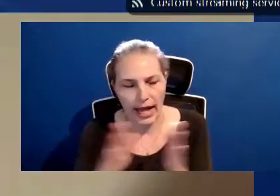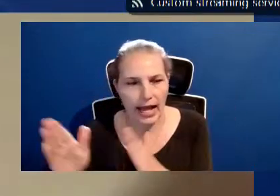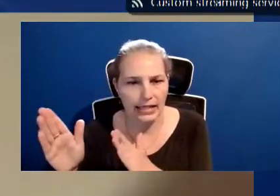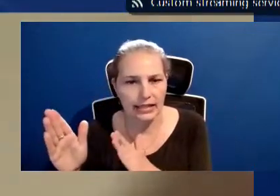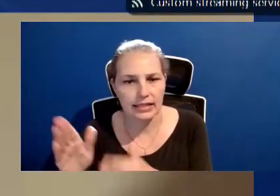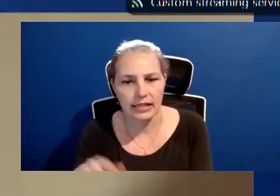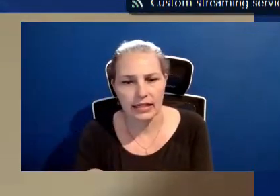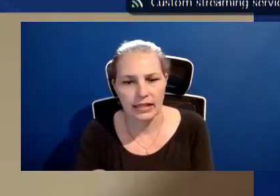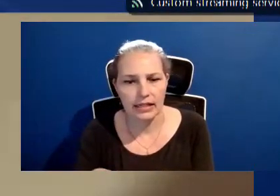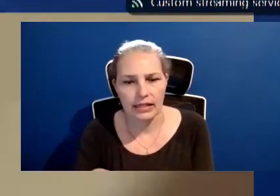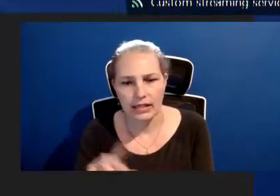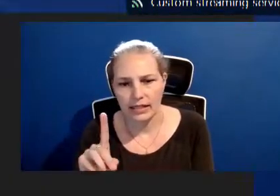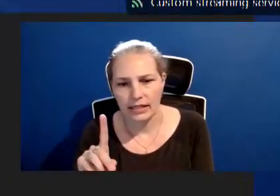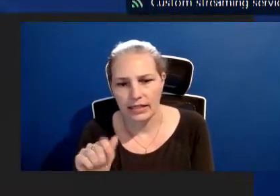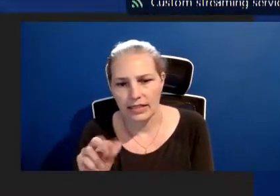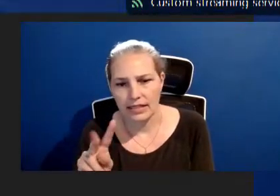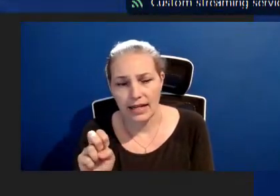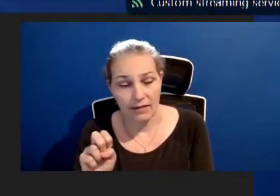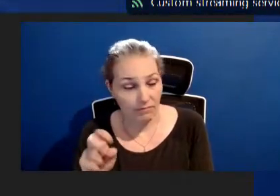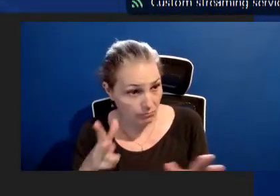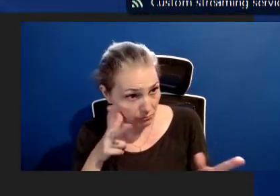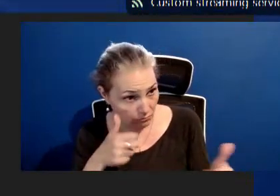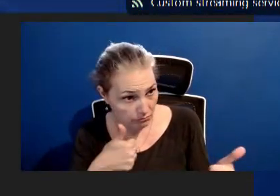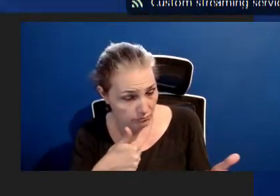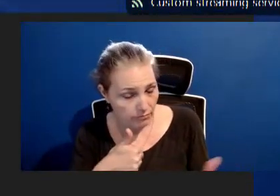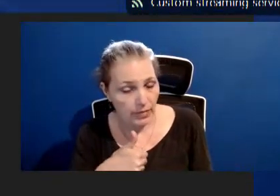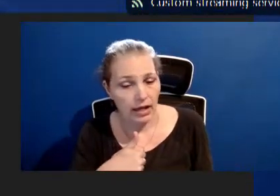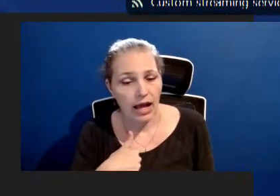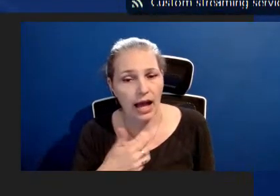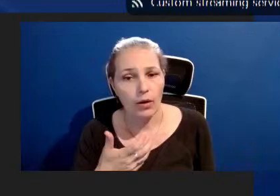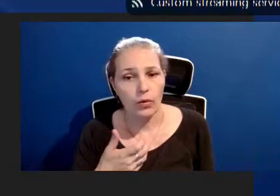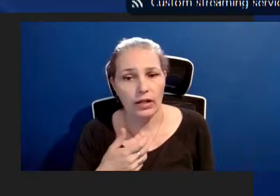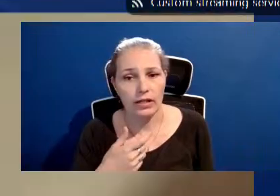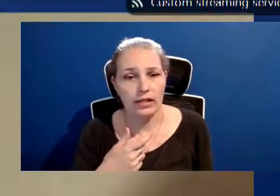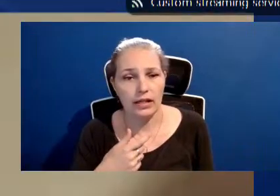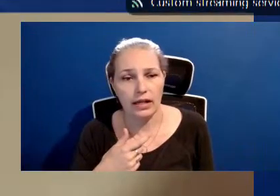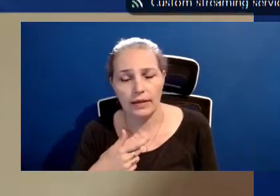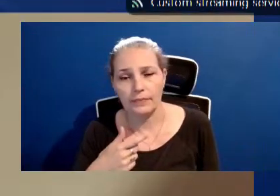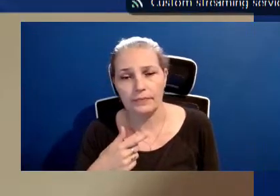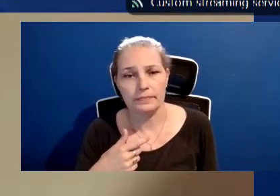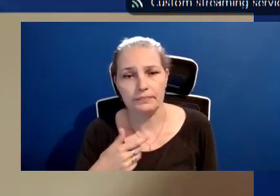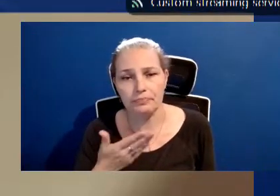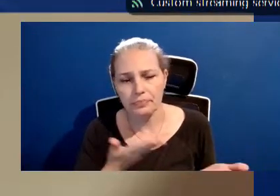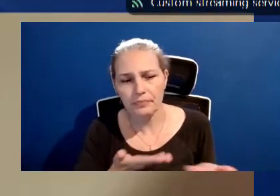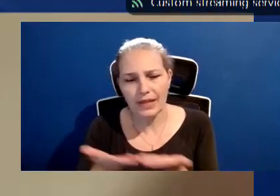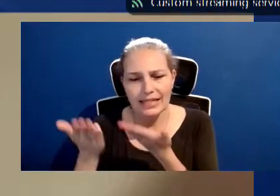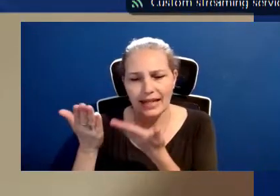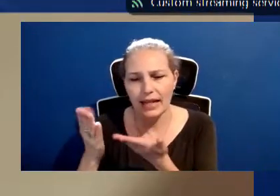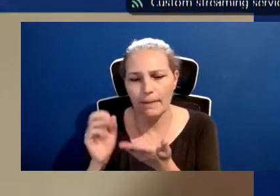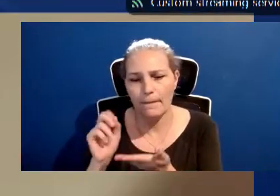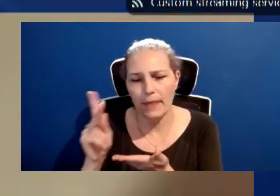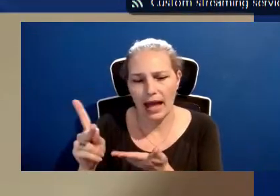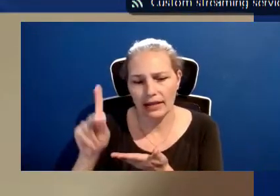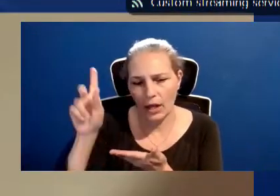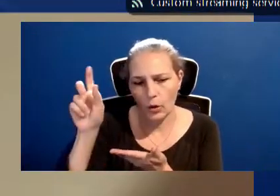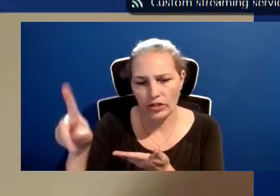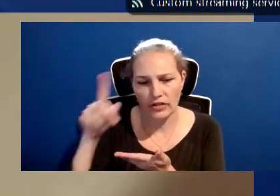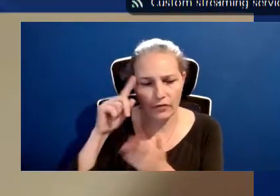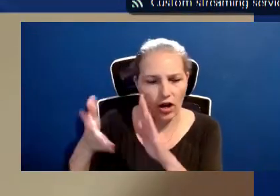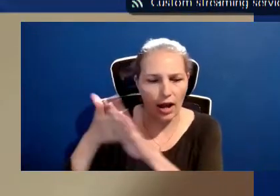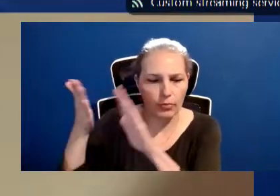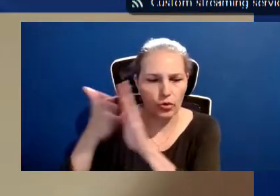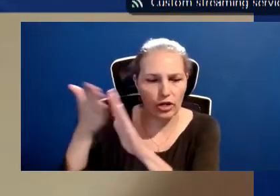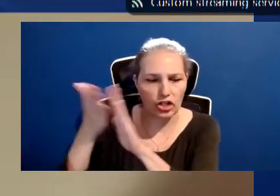Can you hear me? Yes, we can hear you. Okay. I'm going to have to take that question back to our operations